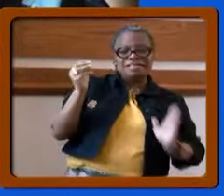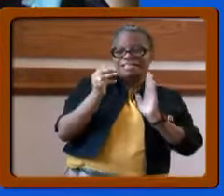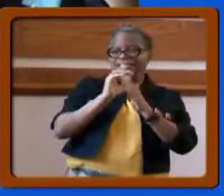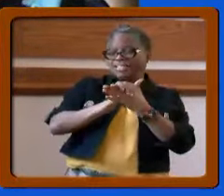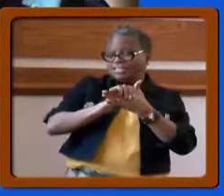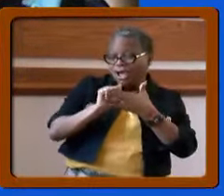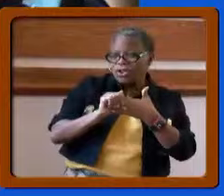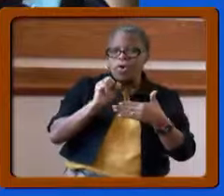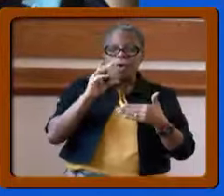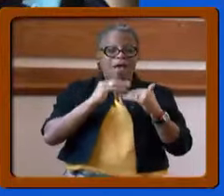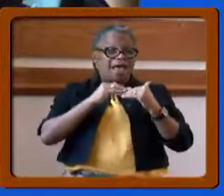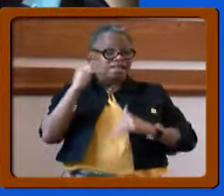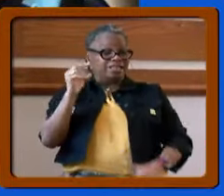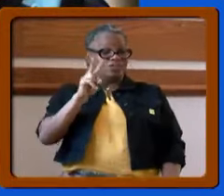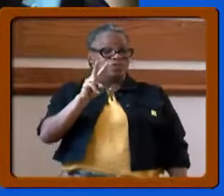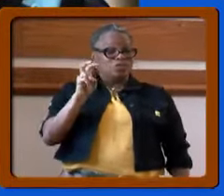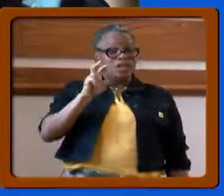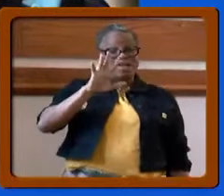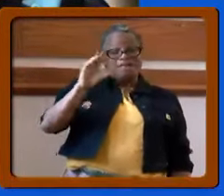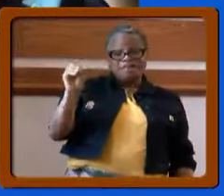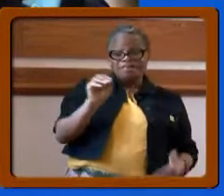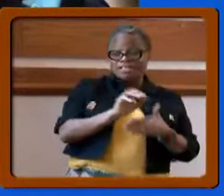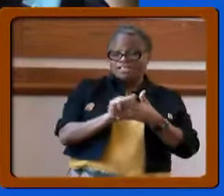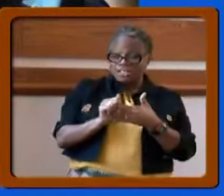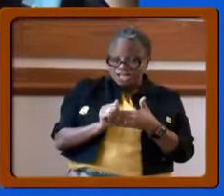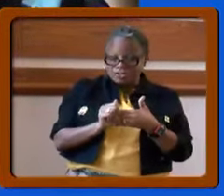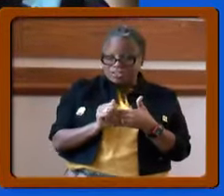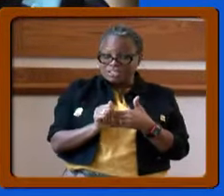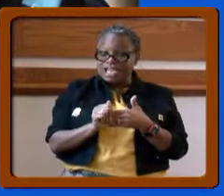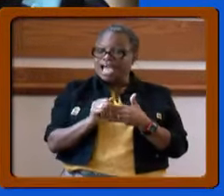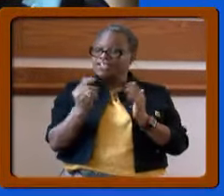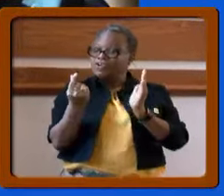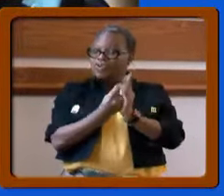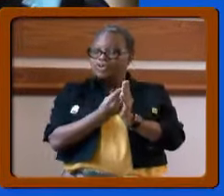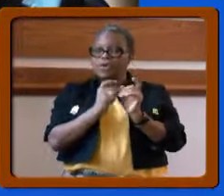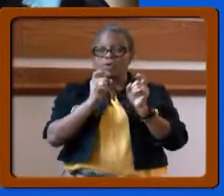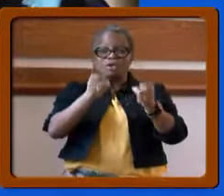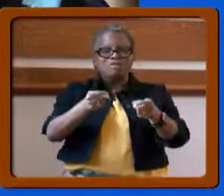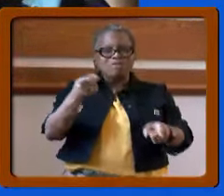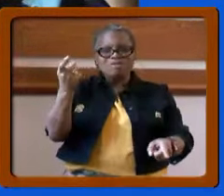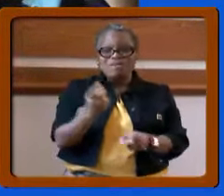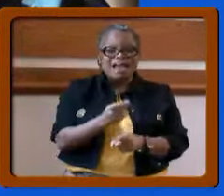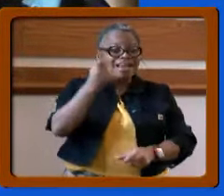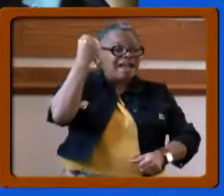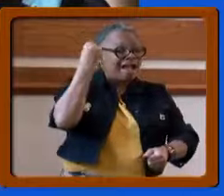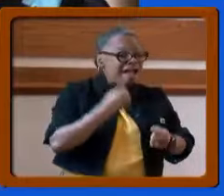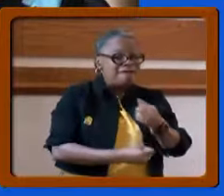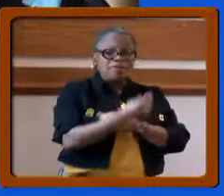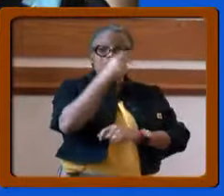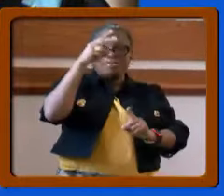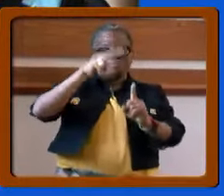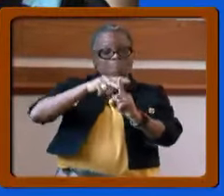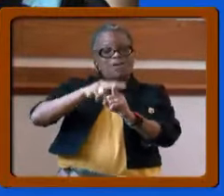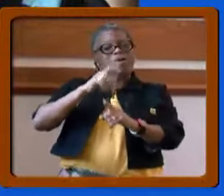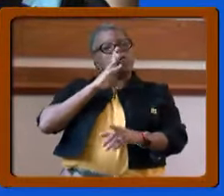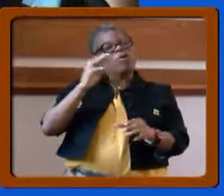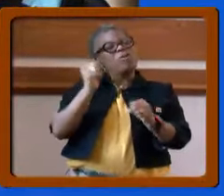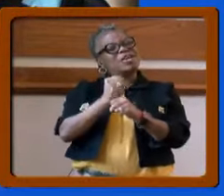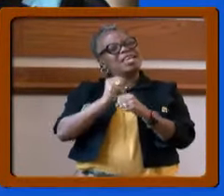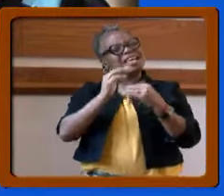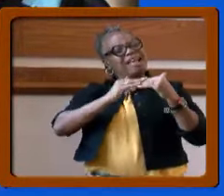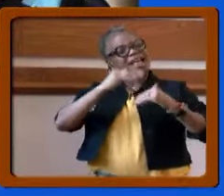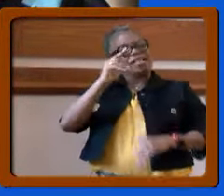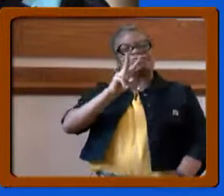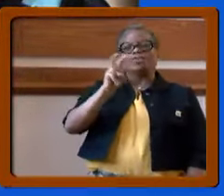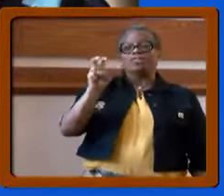$250 or at least $250 as a graduation gift. That's right, everyone who applies receives at least